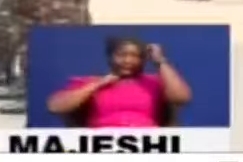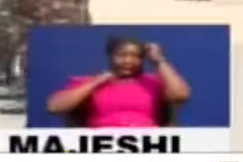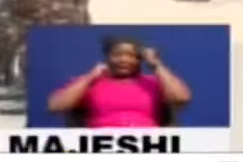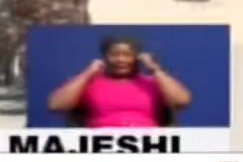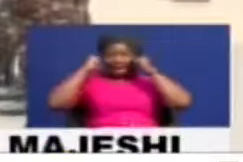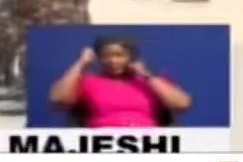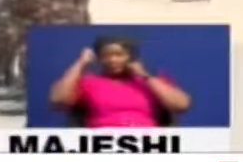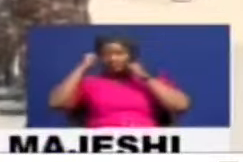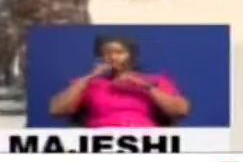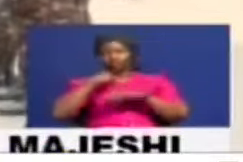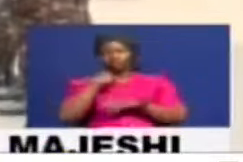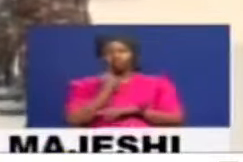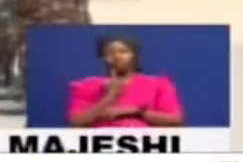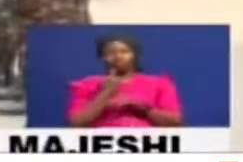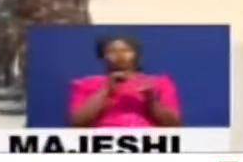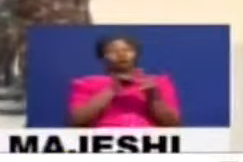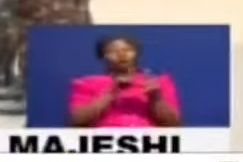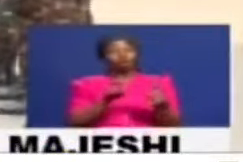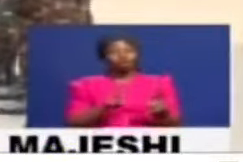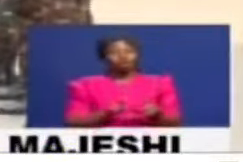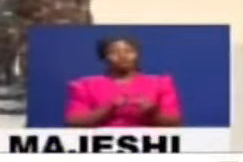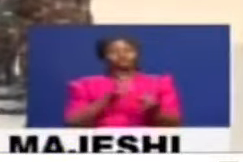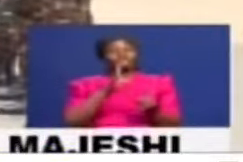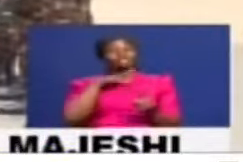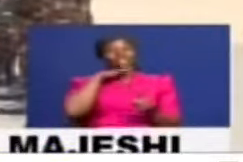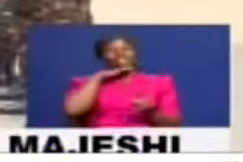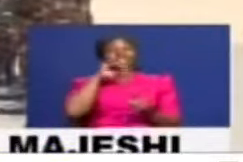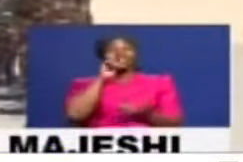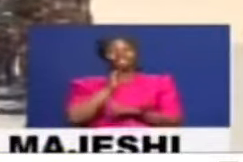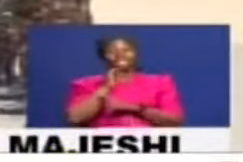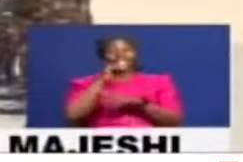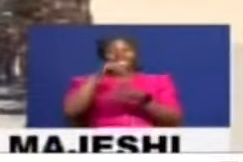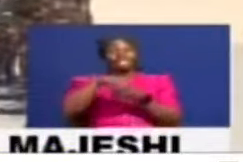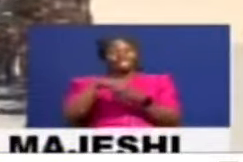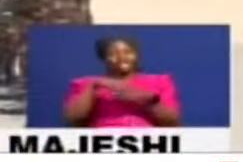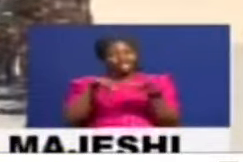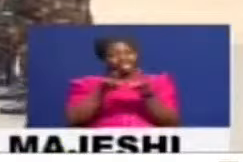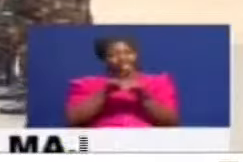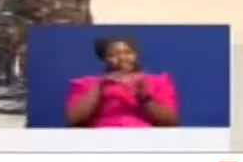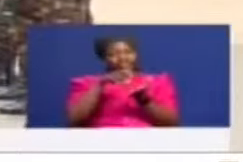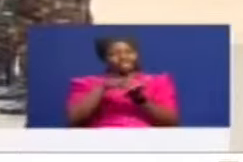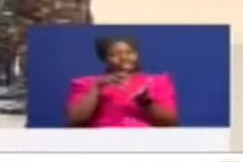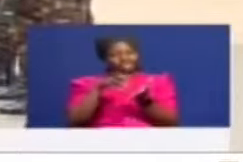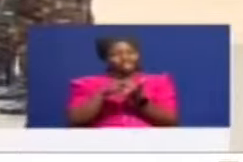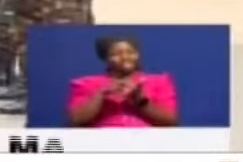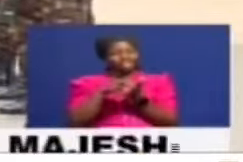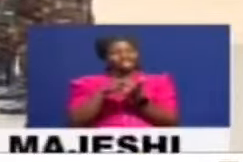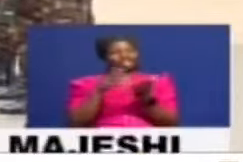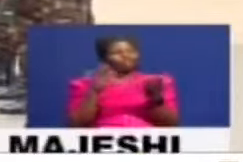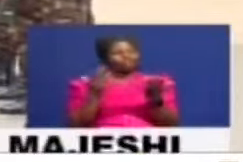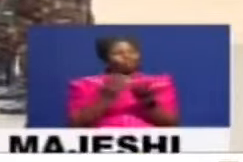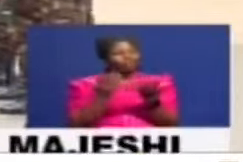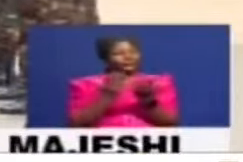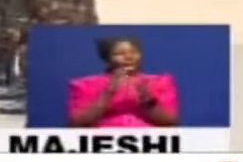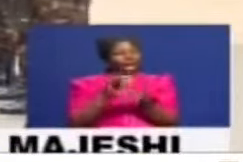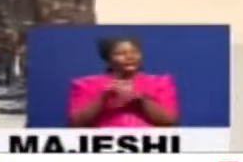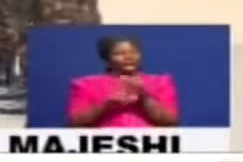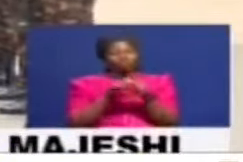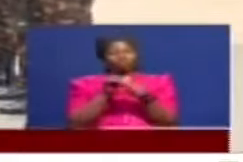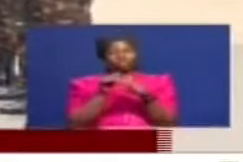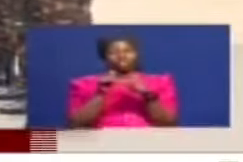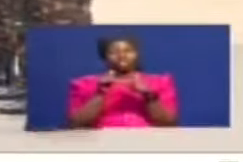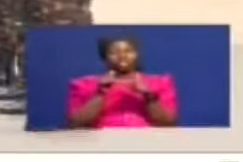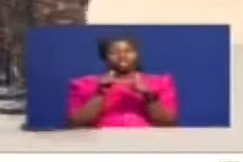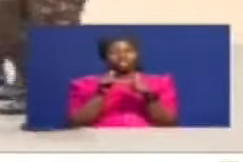a colorful standoff for the gallant general, because just after the president made his way at the